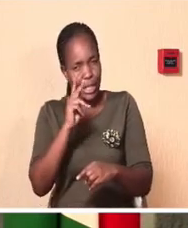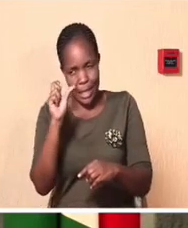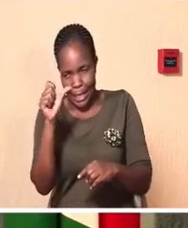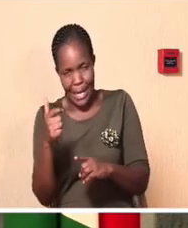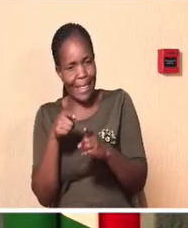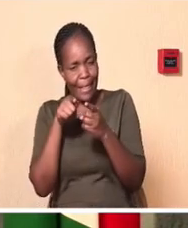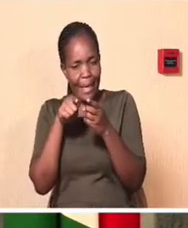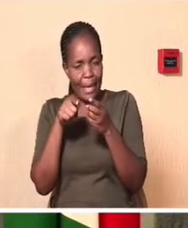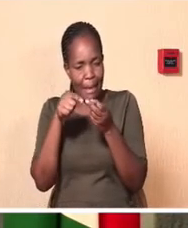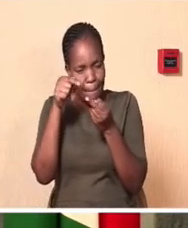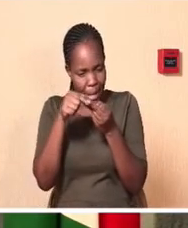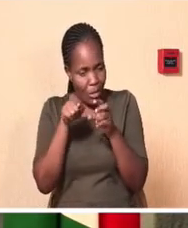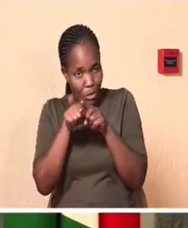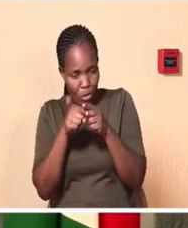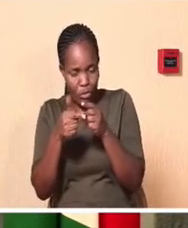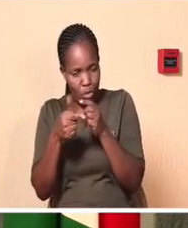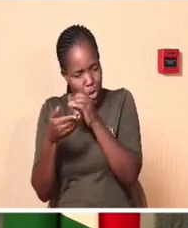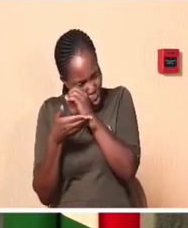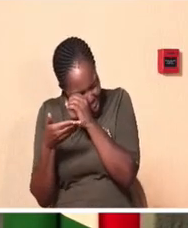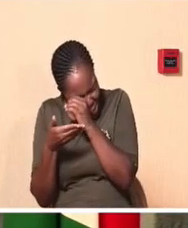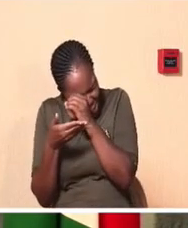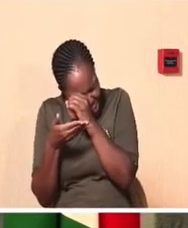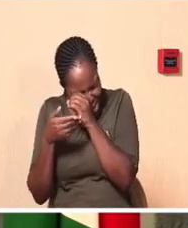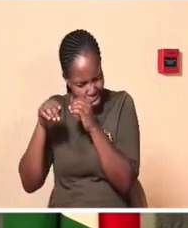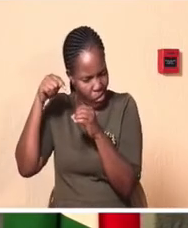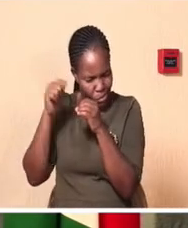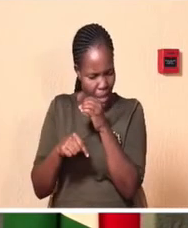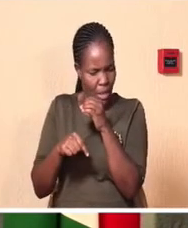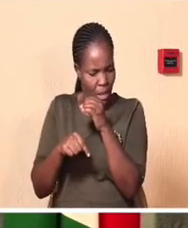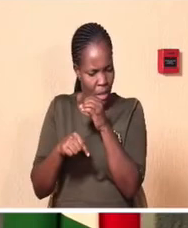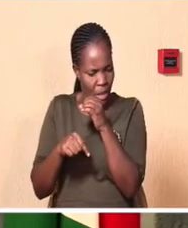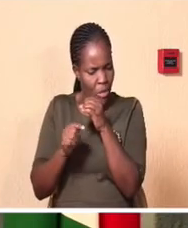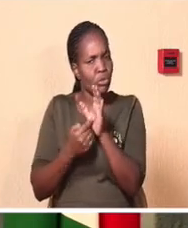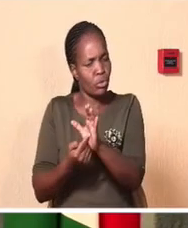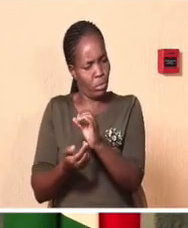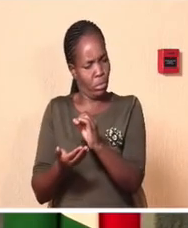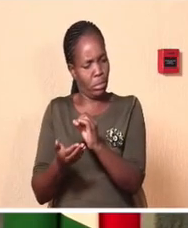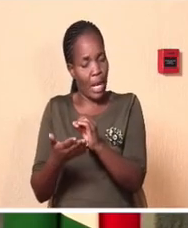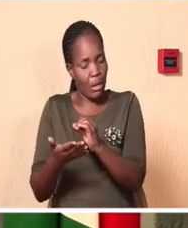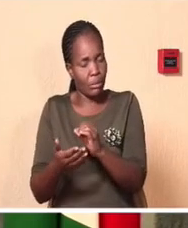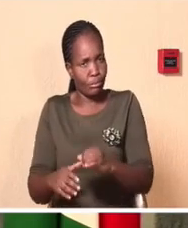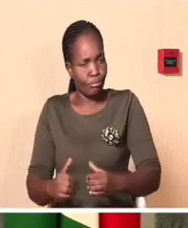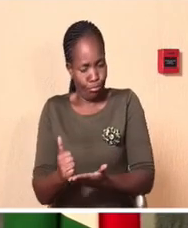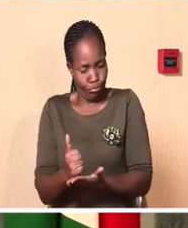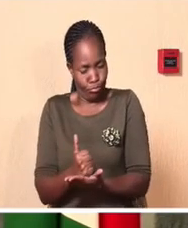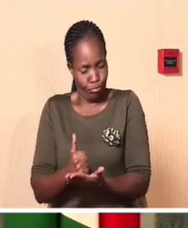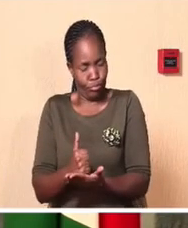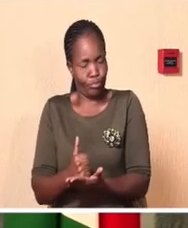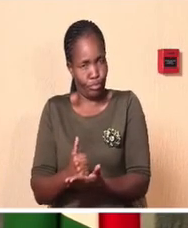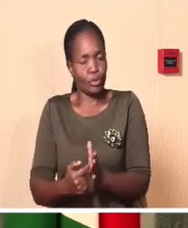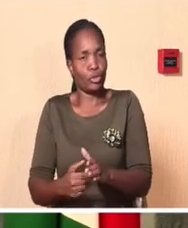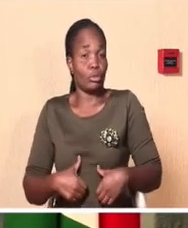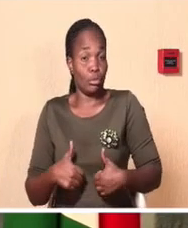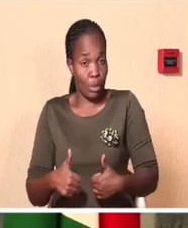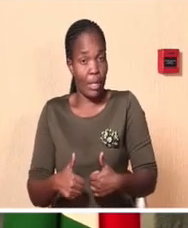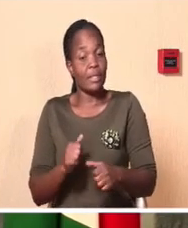that when they get back into the community, they do not have the virus to infect others. And this is very